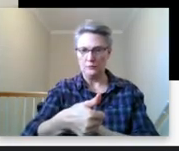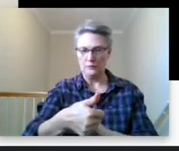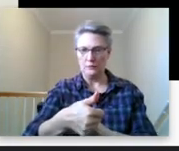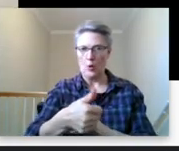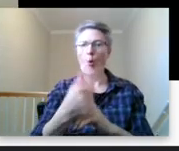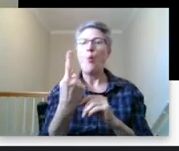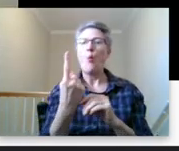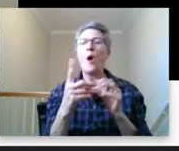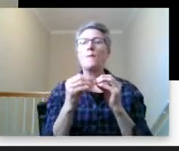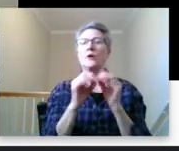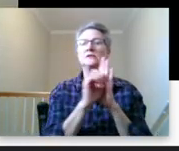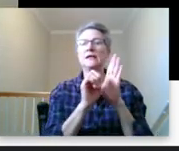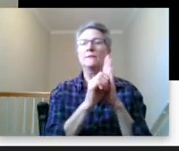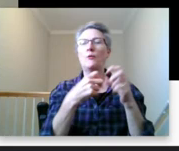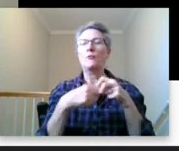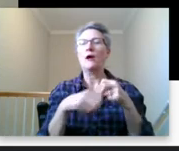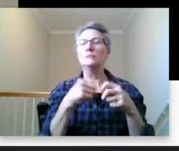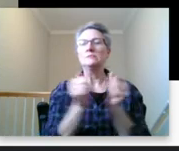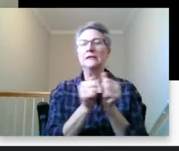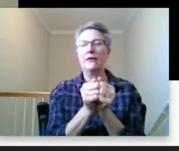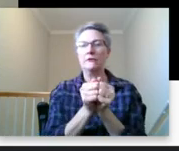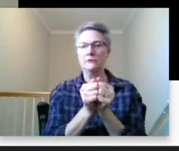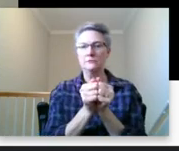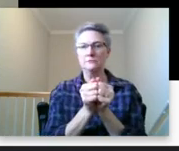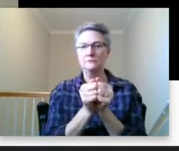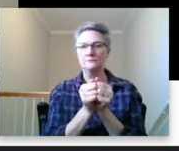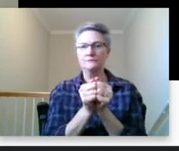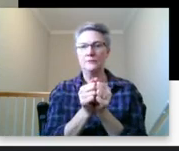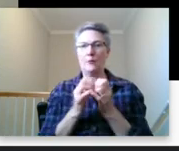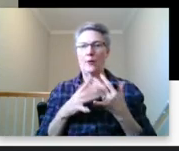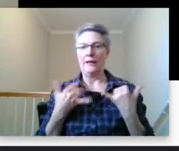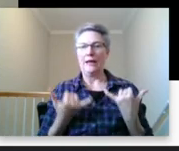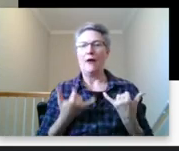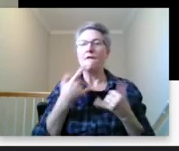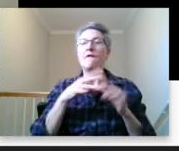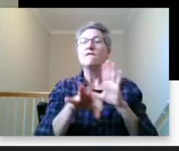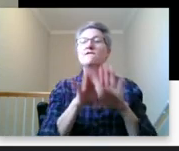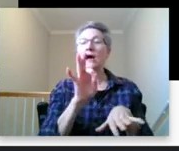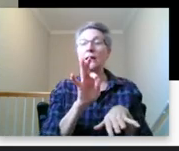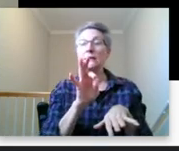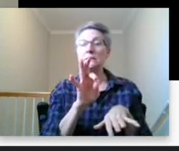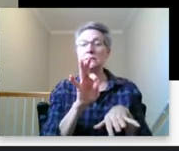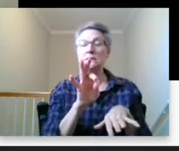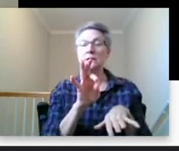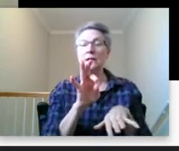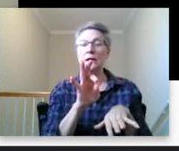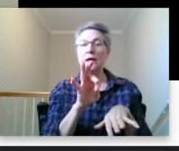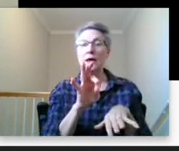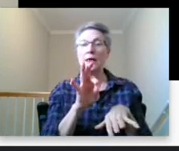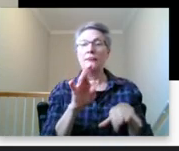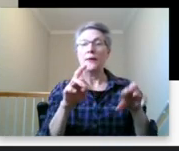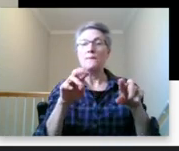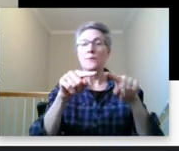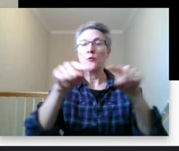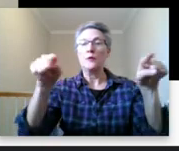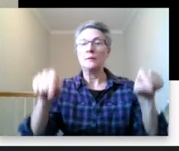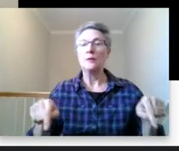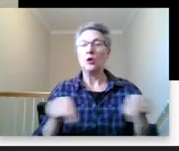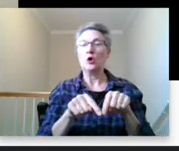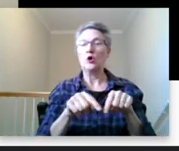Let's do one more example problem together today. I want you to see if you can find the perimeter of this